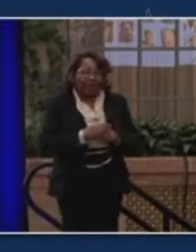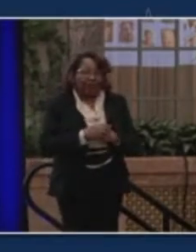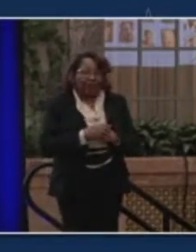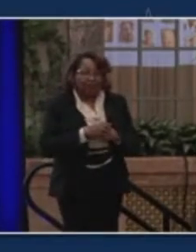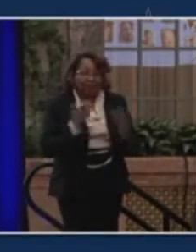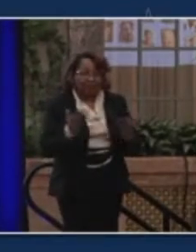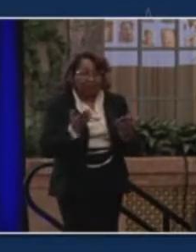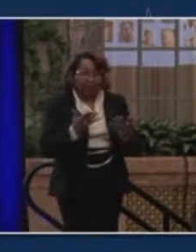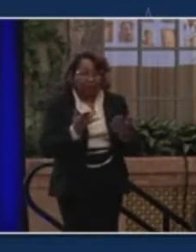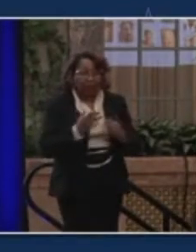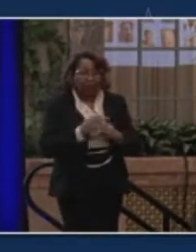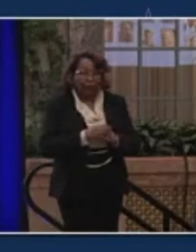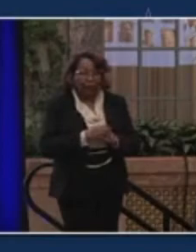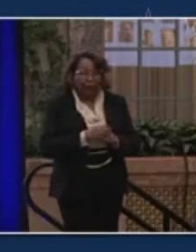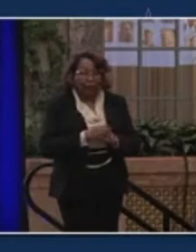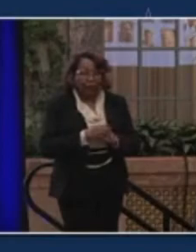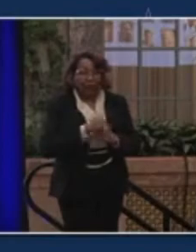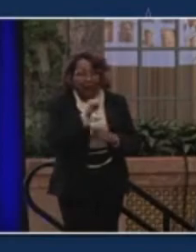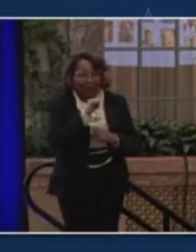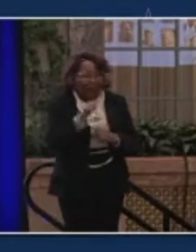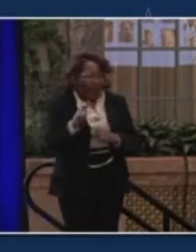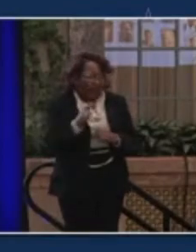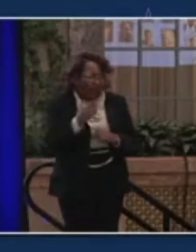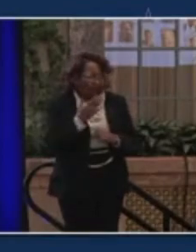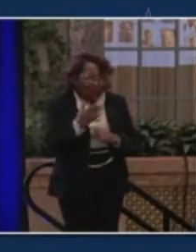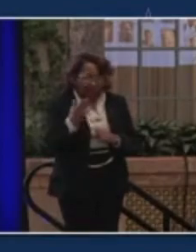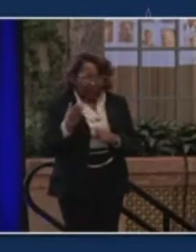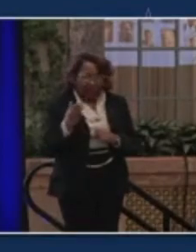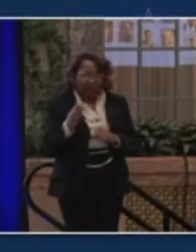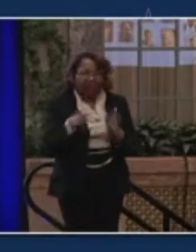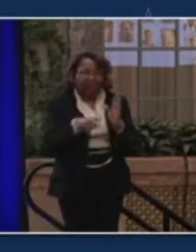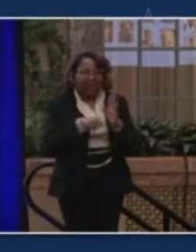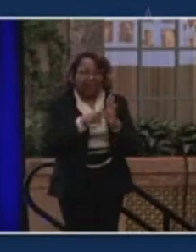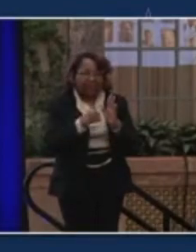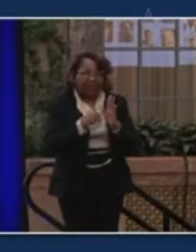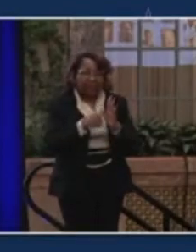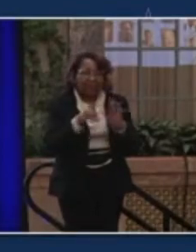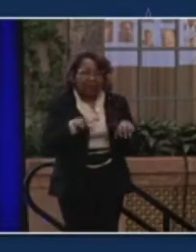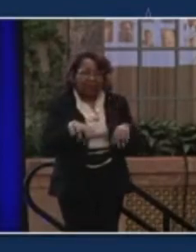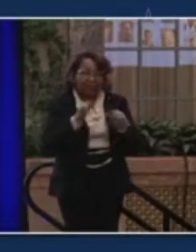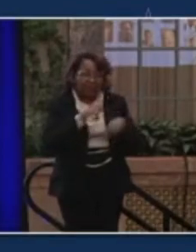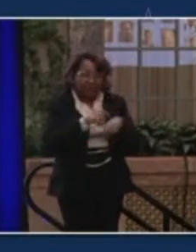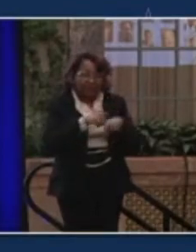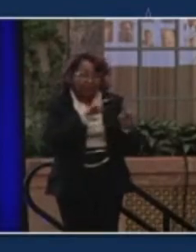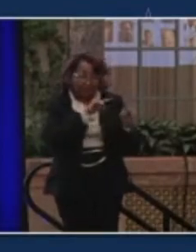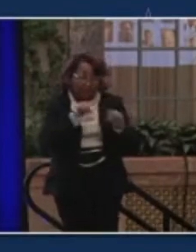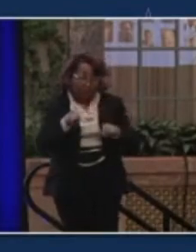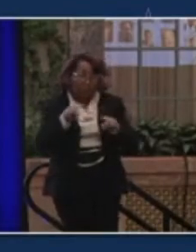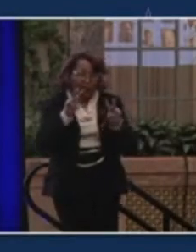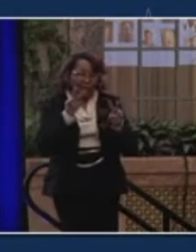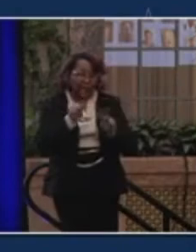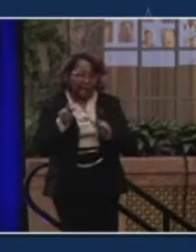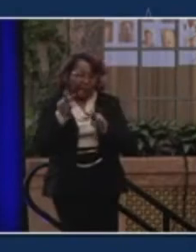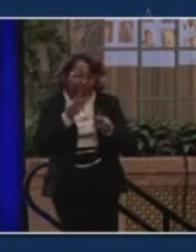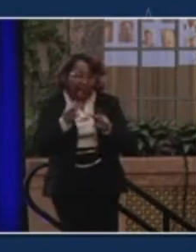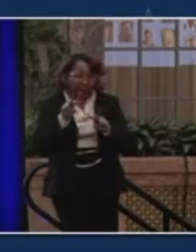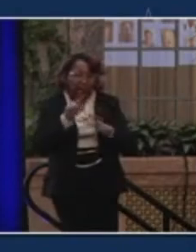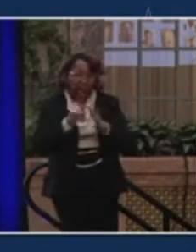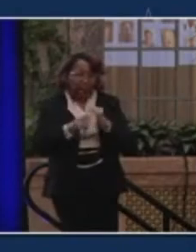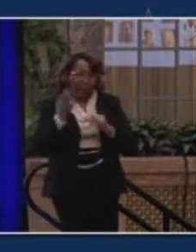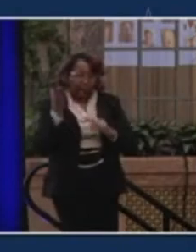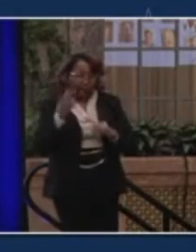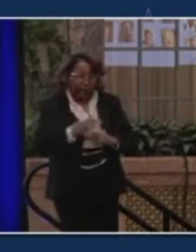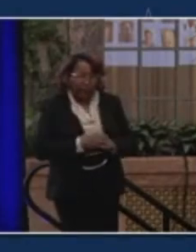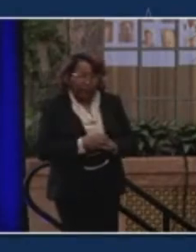And I strongly encourage all of you sometime to just take your time and stop by and see what's in that archive.